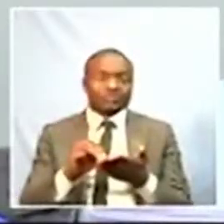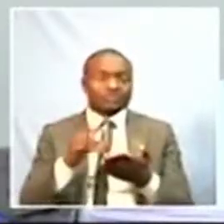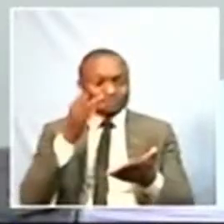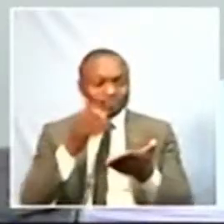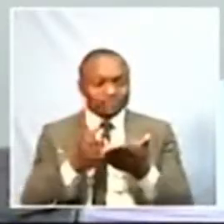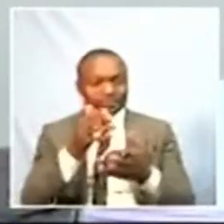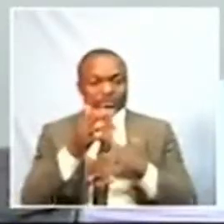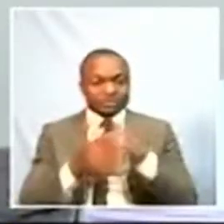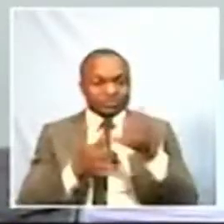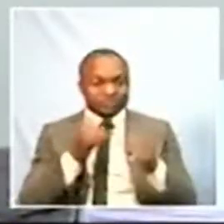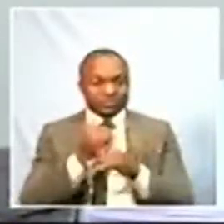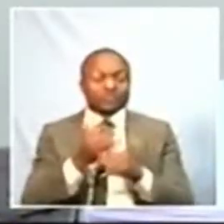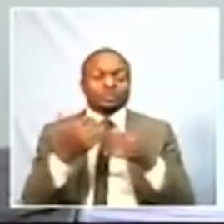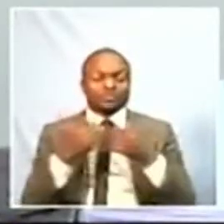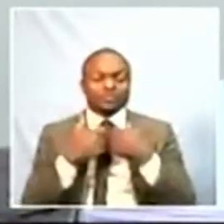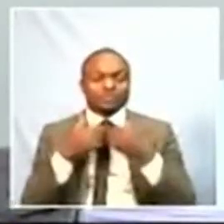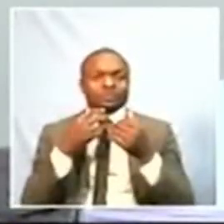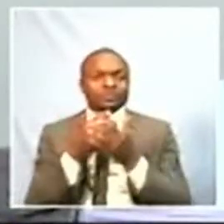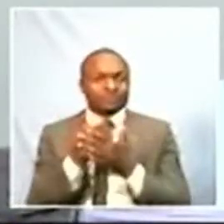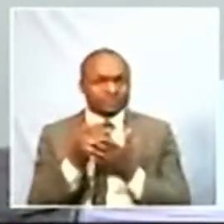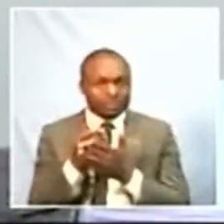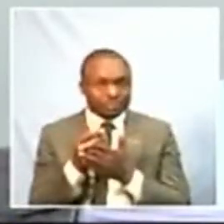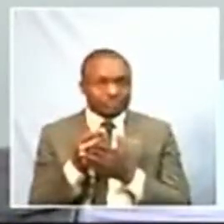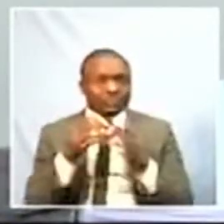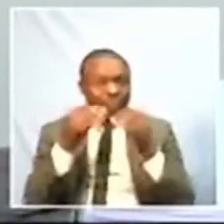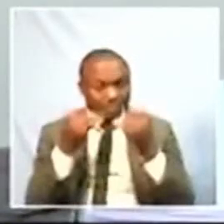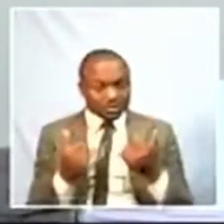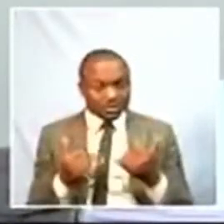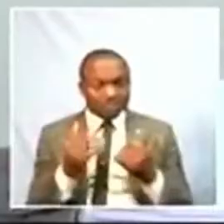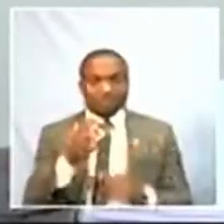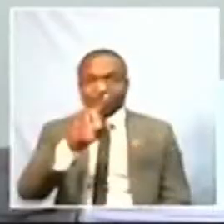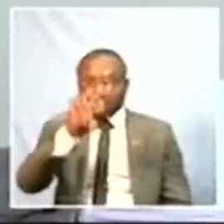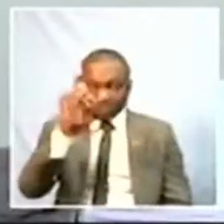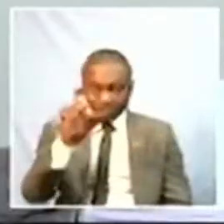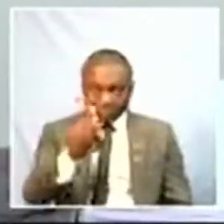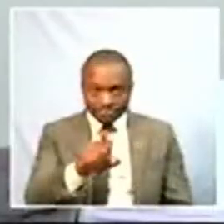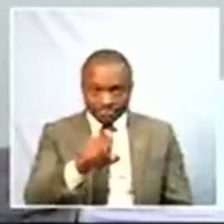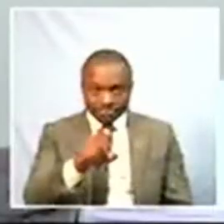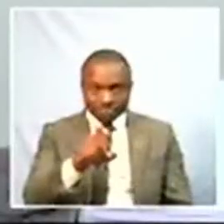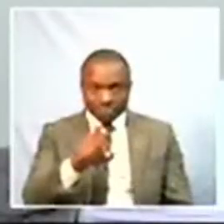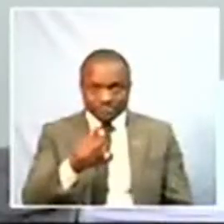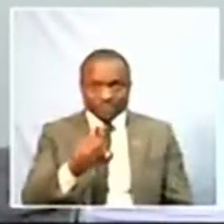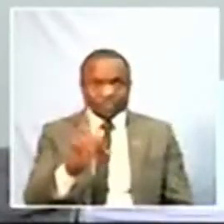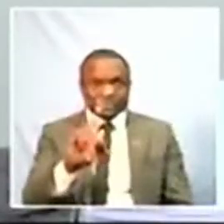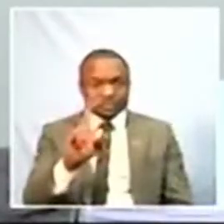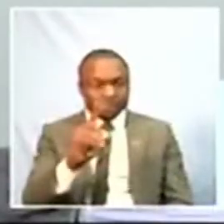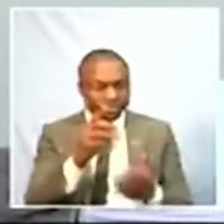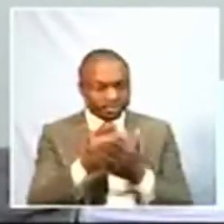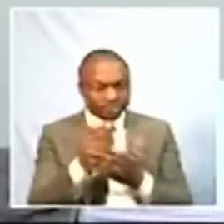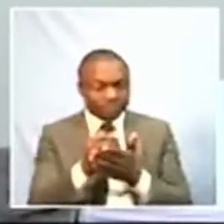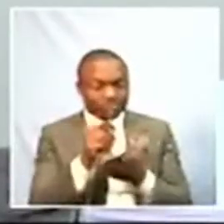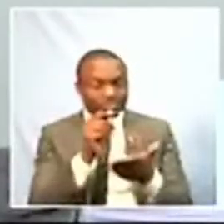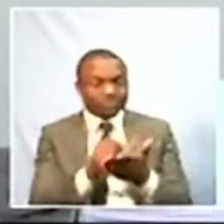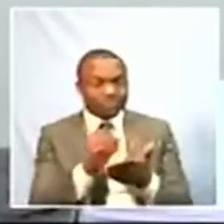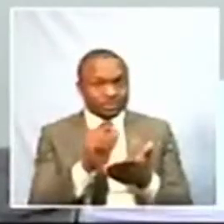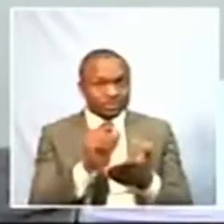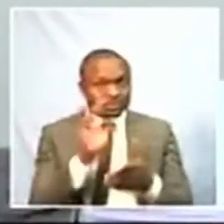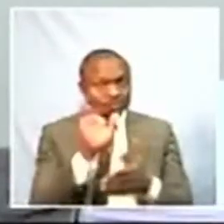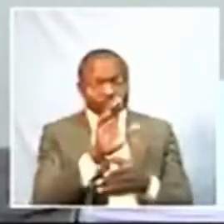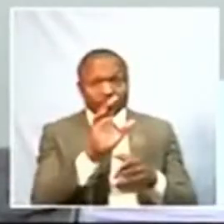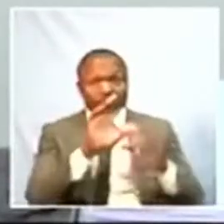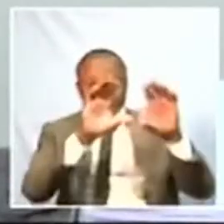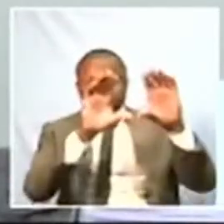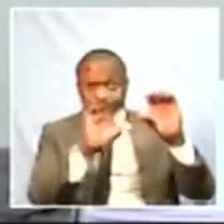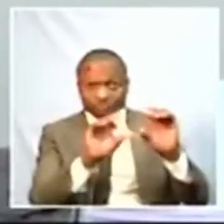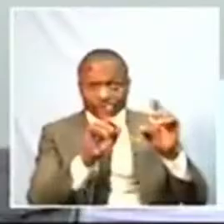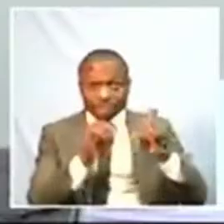year, you have all the monies. So now the question was, where is this money? Is in your account, Director Engineer?